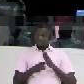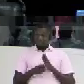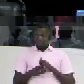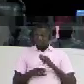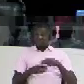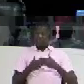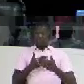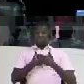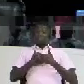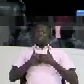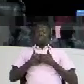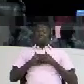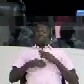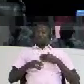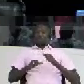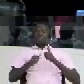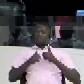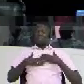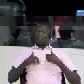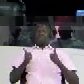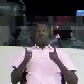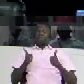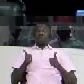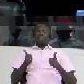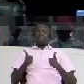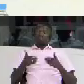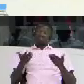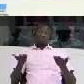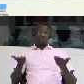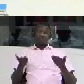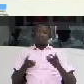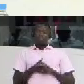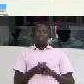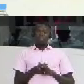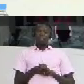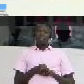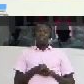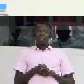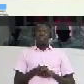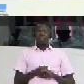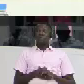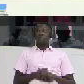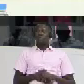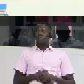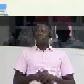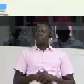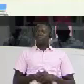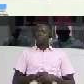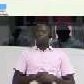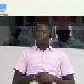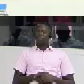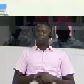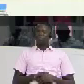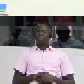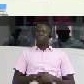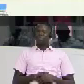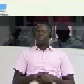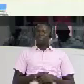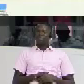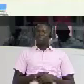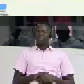your seat so that you're more comfortable? bu la neexee nag foogloo ne mun ngaa wéeru nga xam ne di nga mun a toog toogaay bu